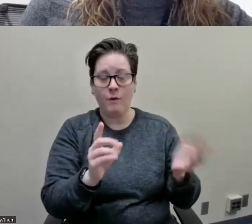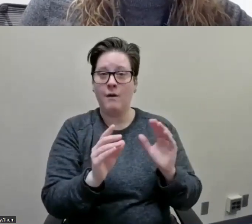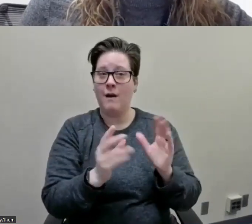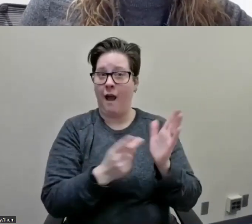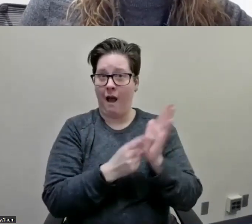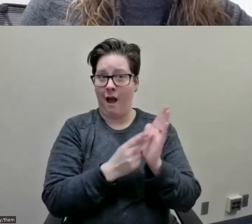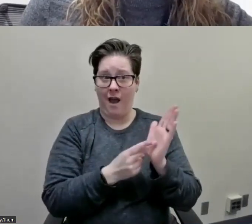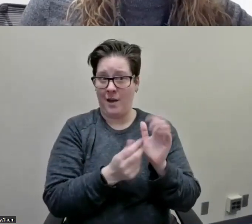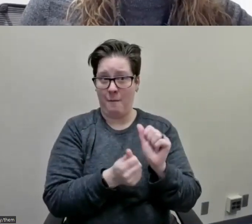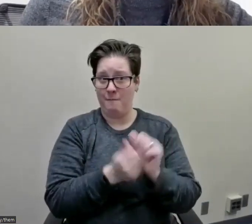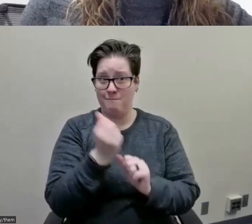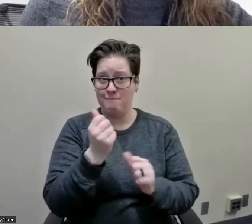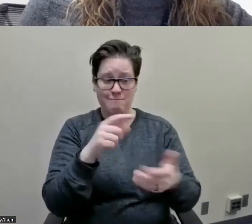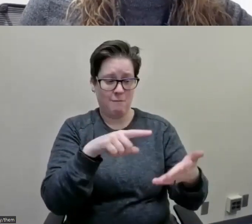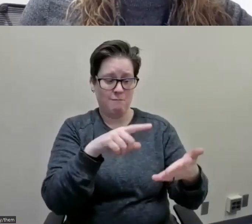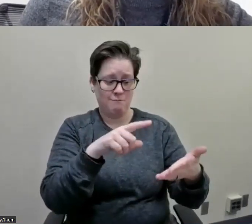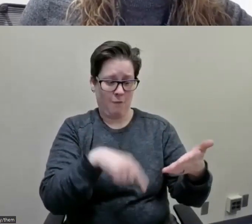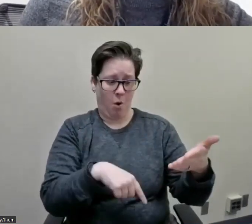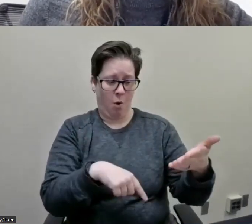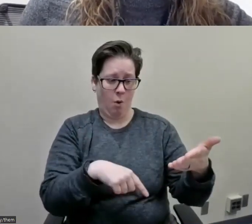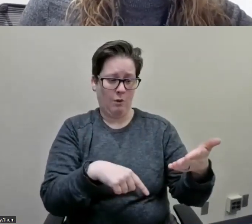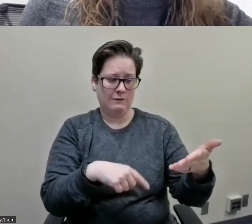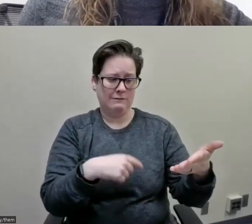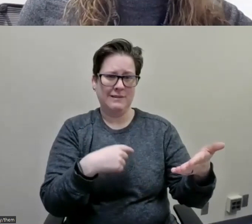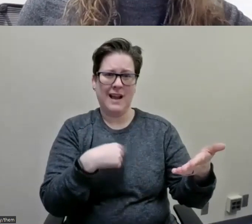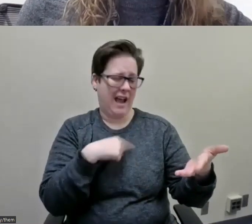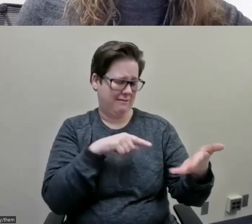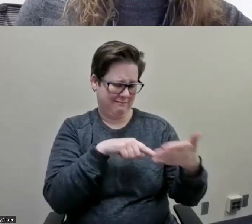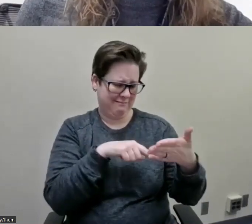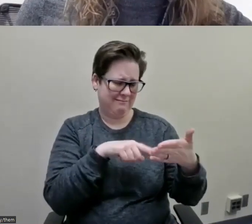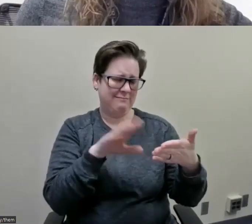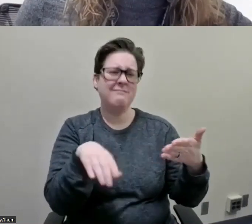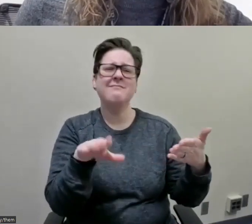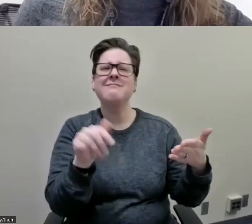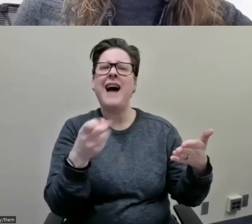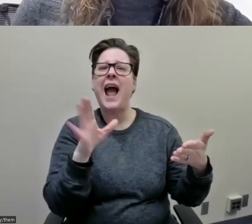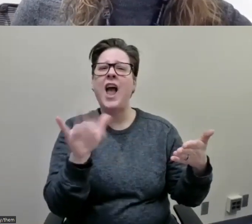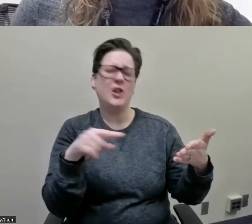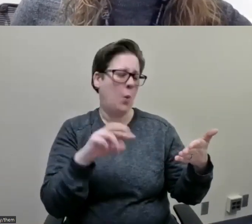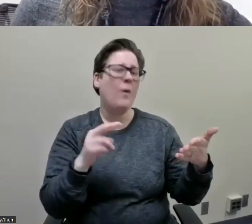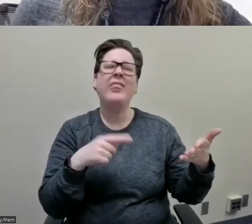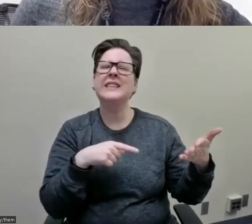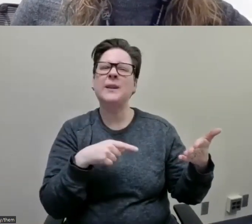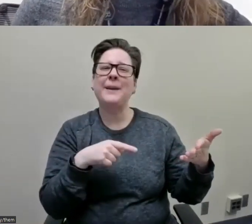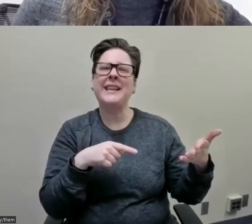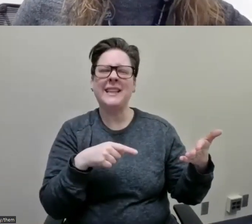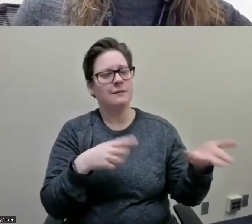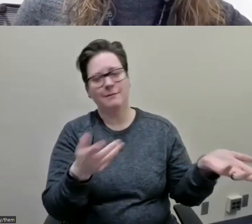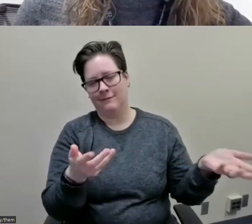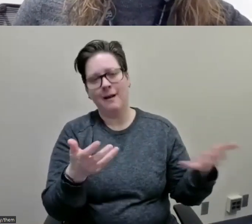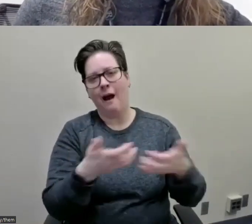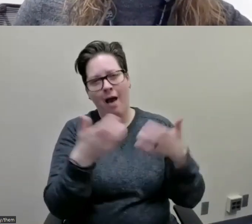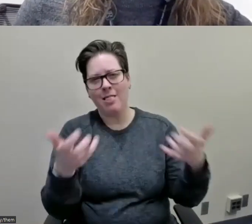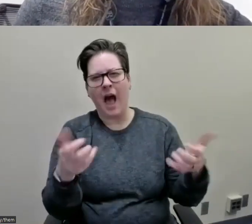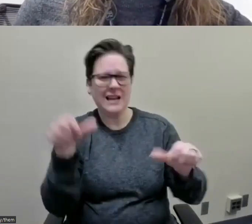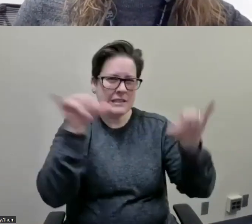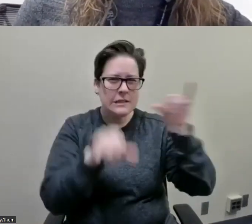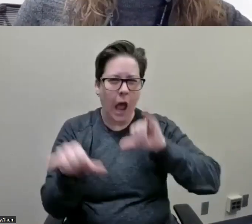of the rest of it, I really have to ask Ashley how to interpret most of it. But there's a whole lot of,